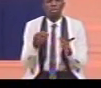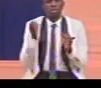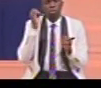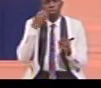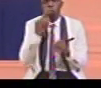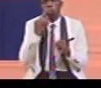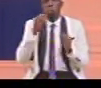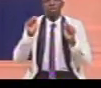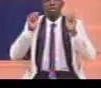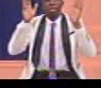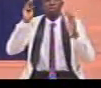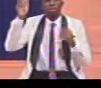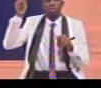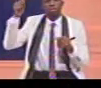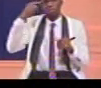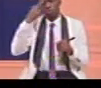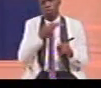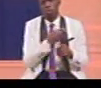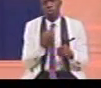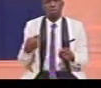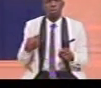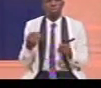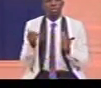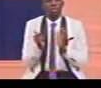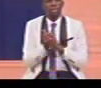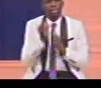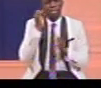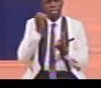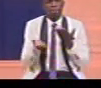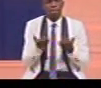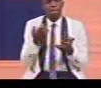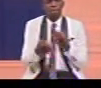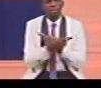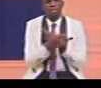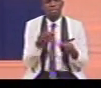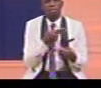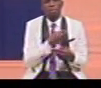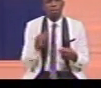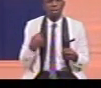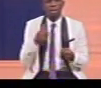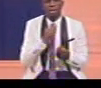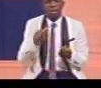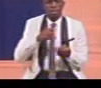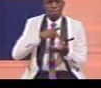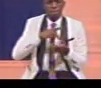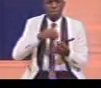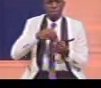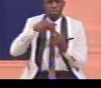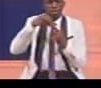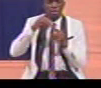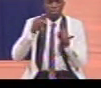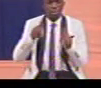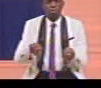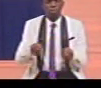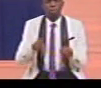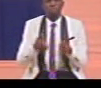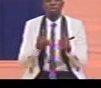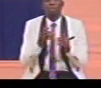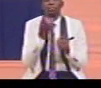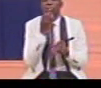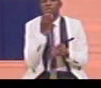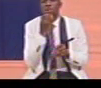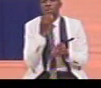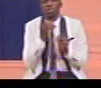a peculiar people, zealous of good works. We're looking at 1 Thessalonians